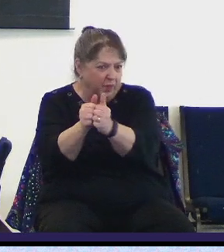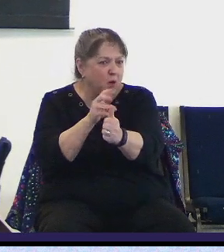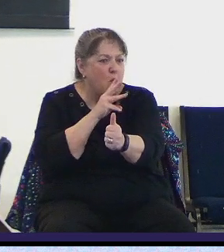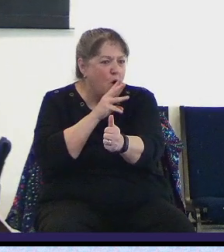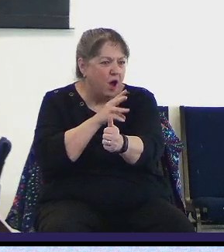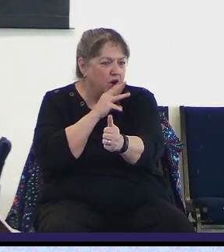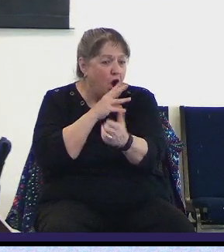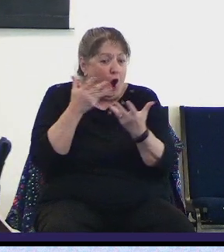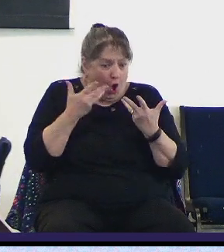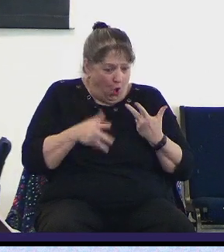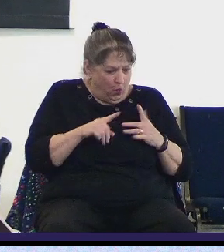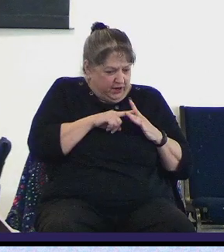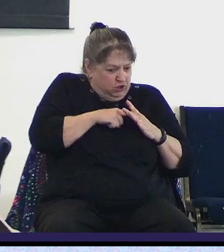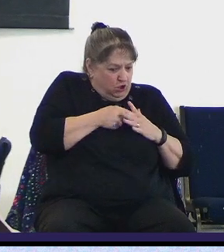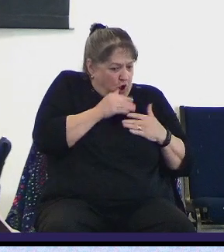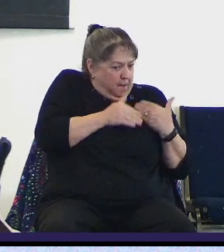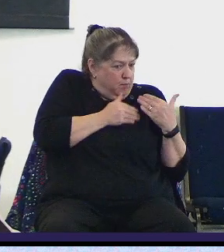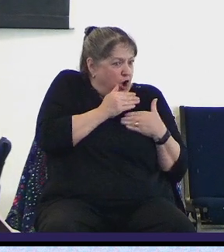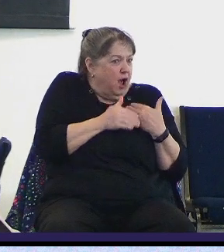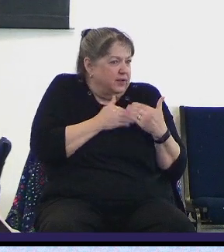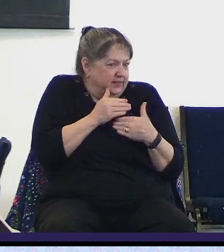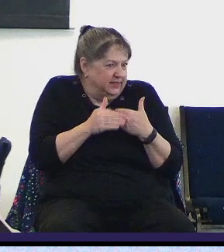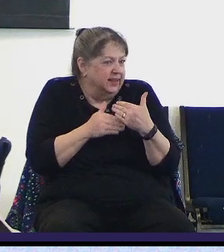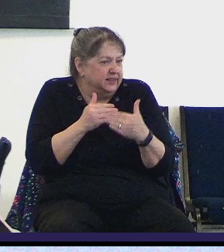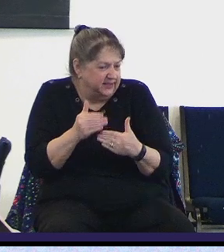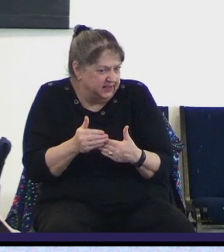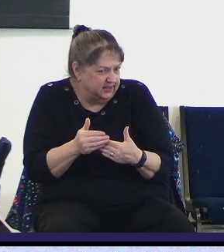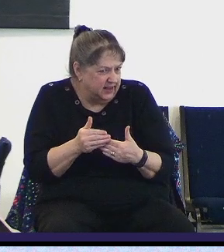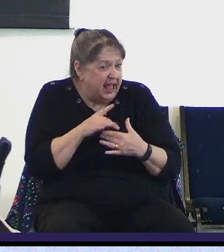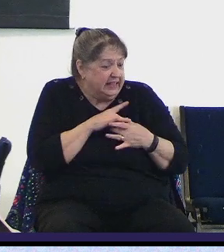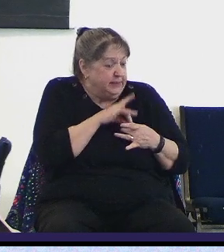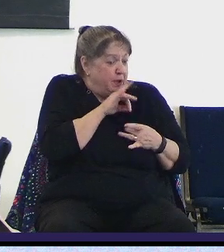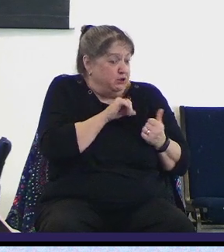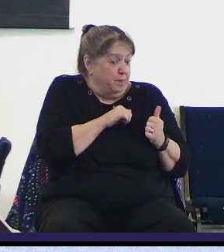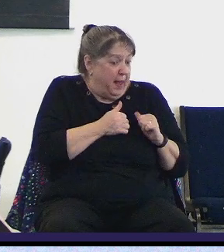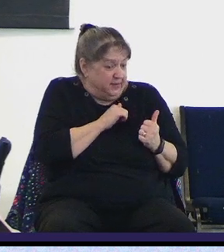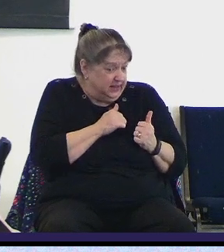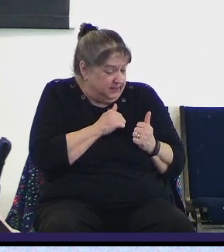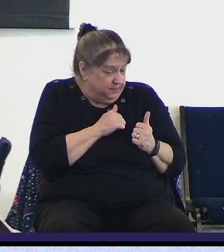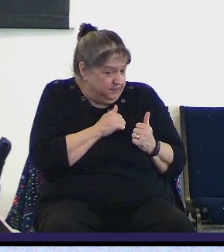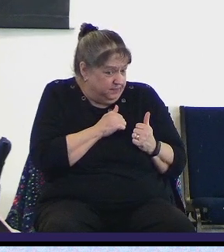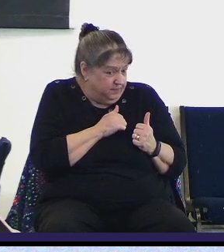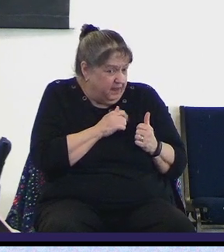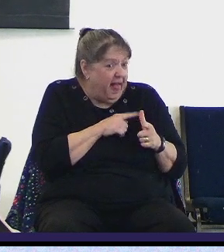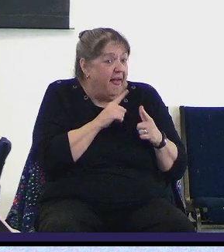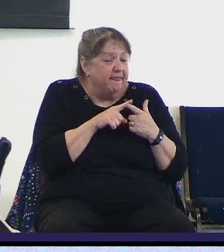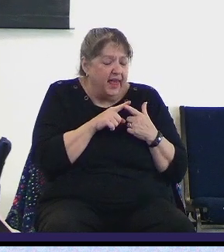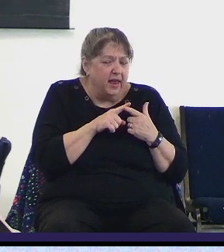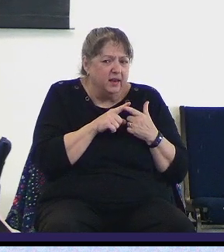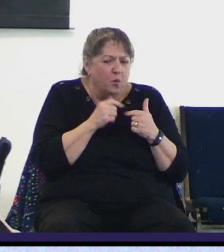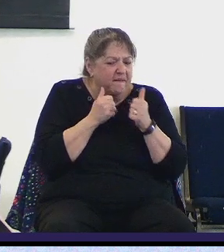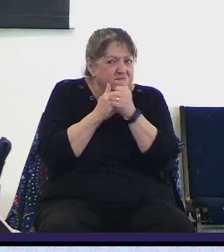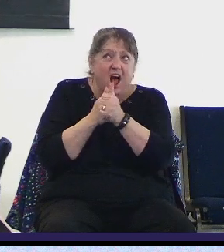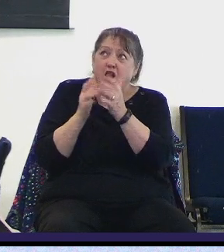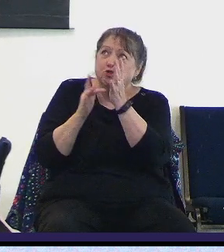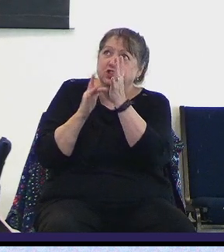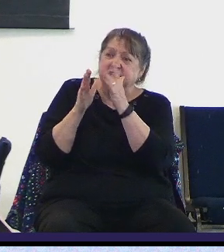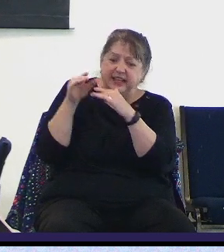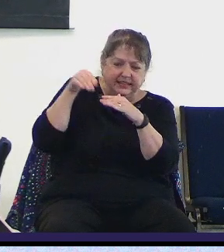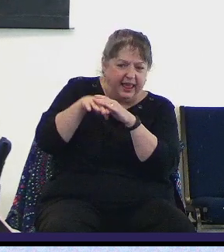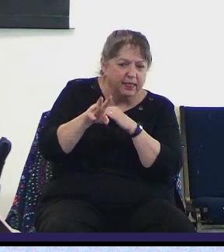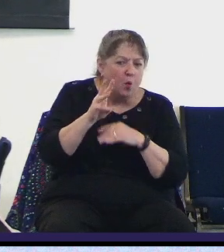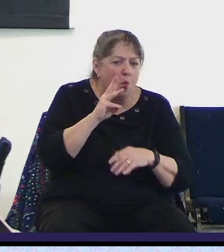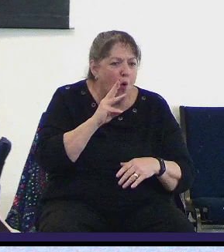now Jesus talks about spiritually baptized, physically baptizing them, which is basically is following Jesus into the waters of baptism.